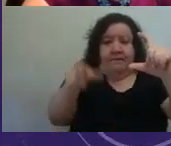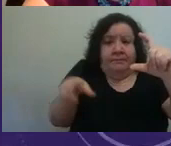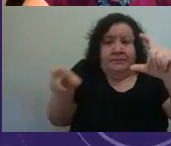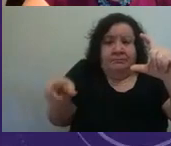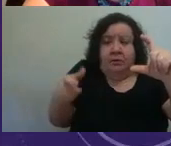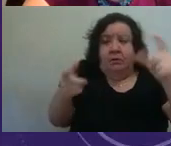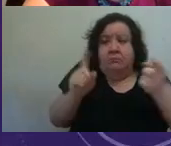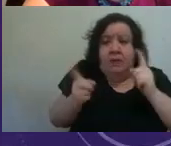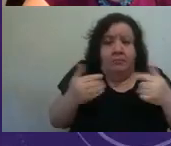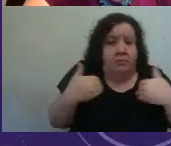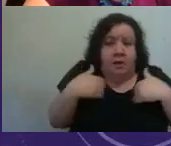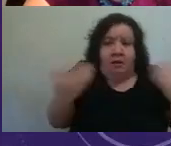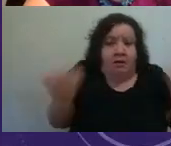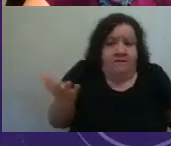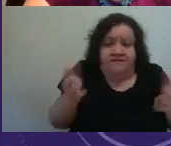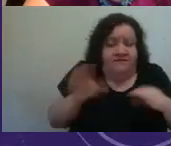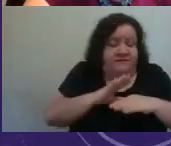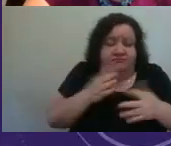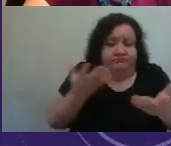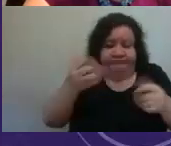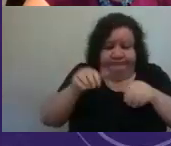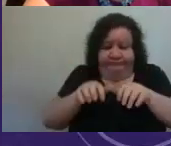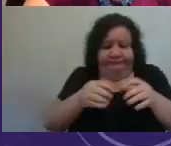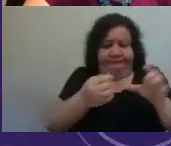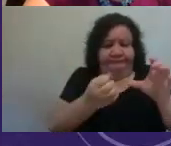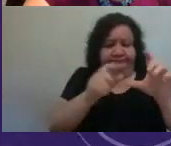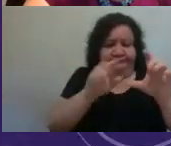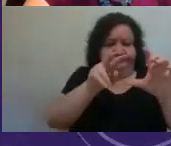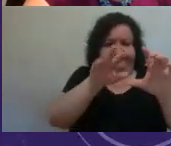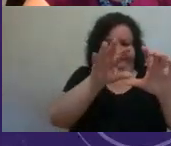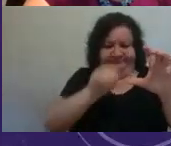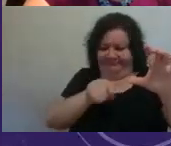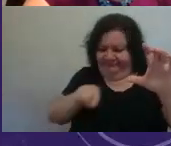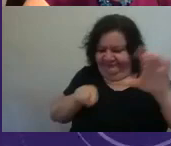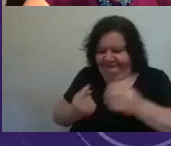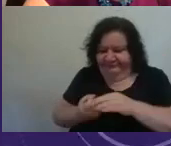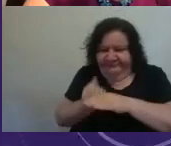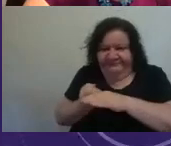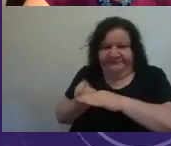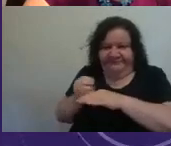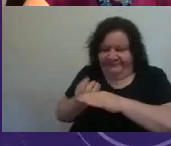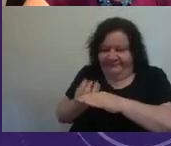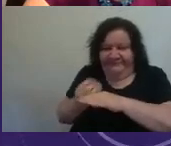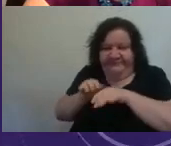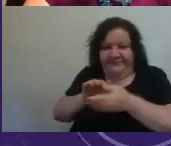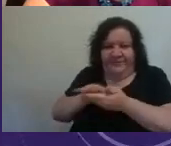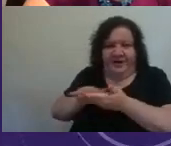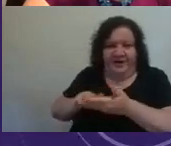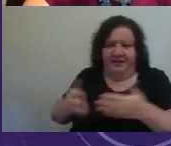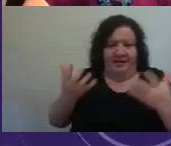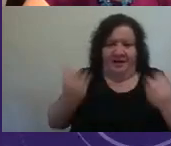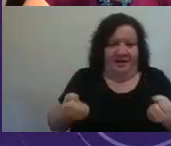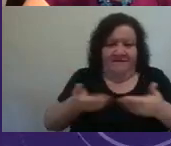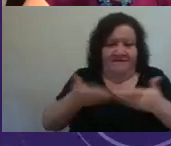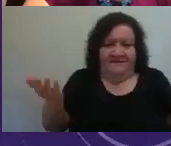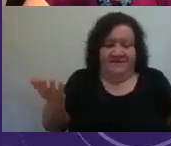I cannot hear a screen reader. I sometimes use screen reader caption. It's a little more complicated, and that's something I was